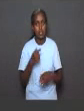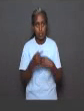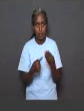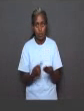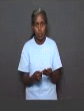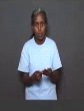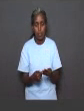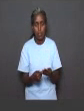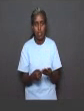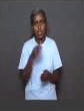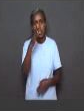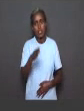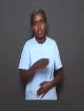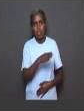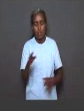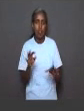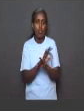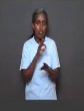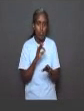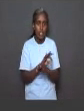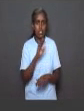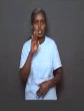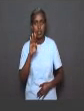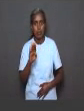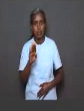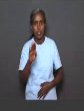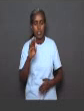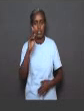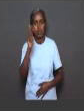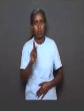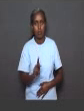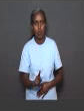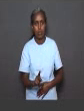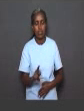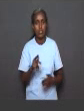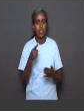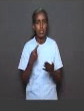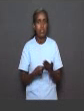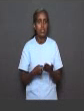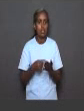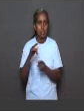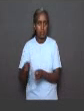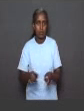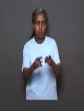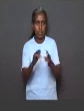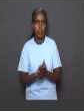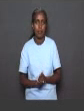Therefore, the graph of function b is plotted in this way.